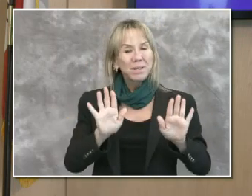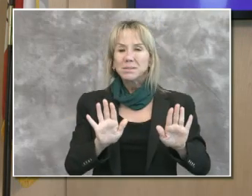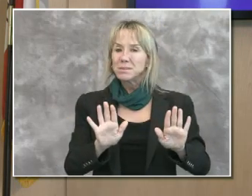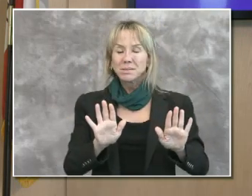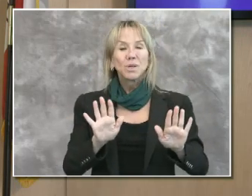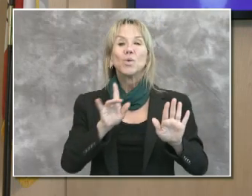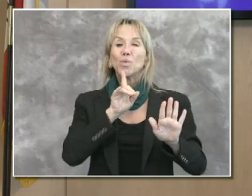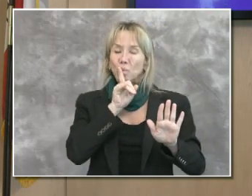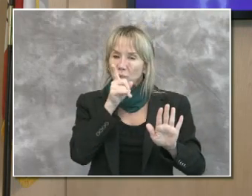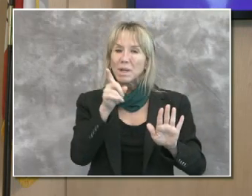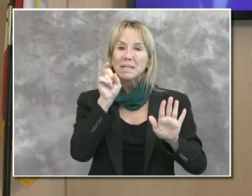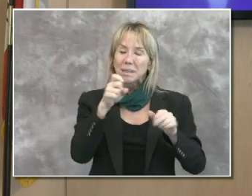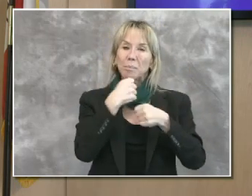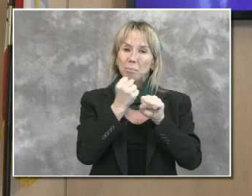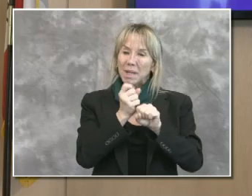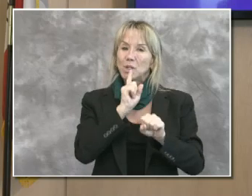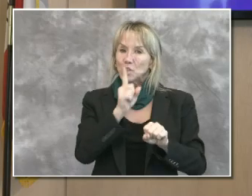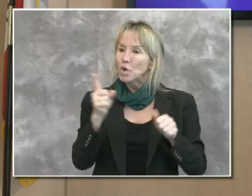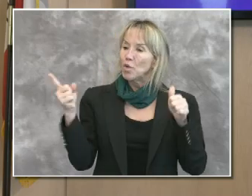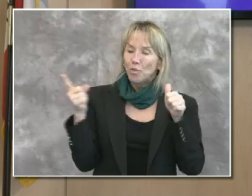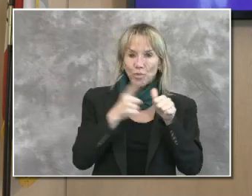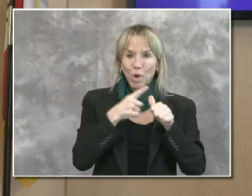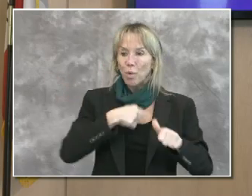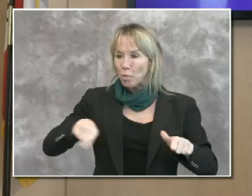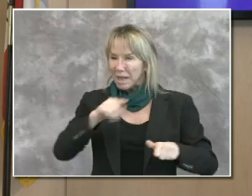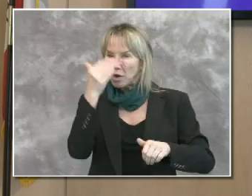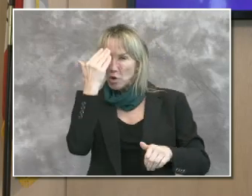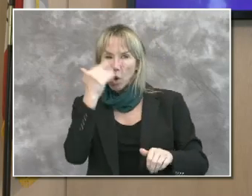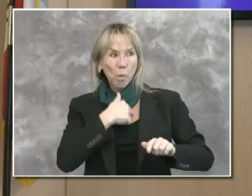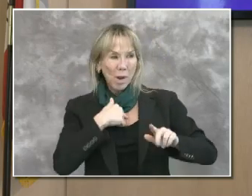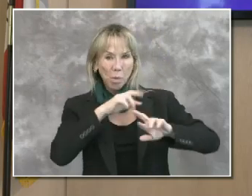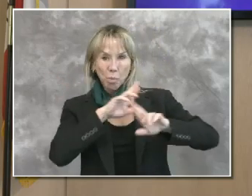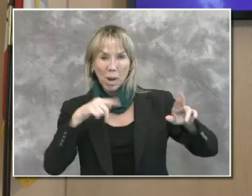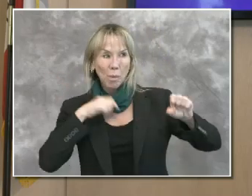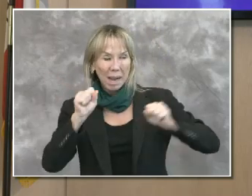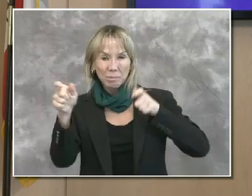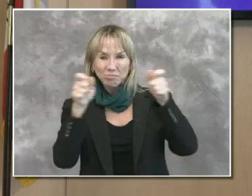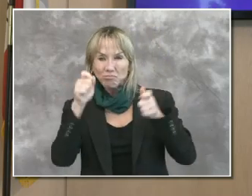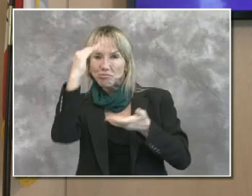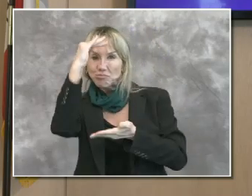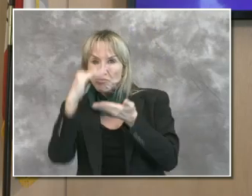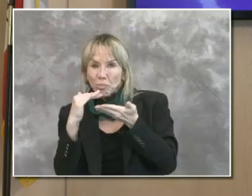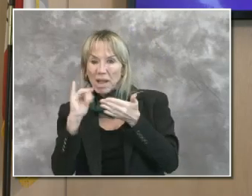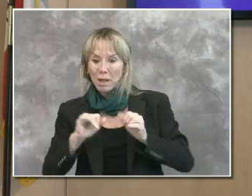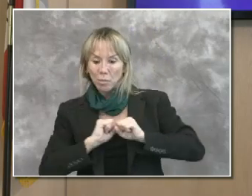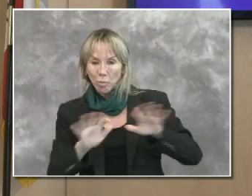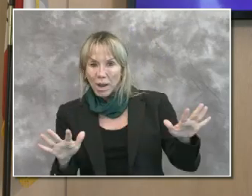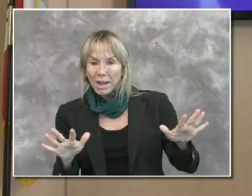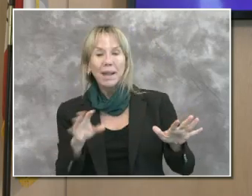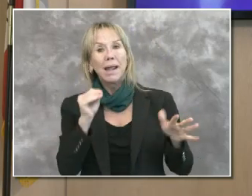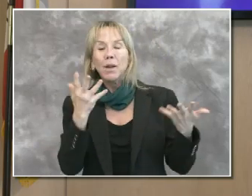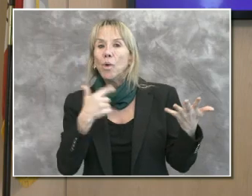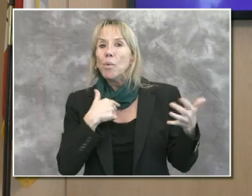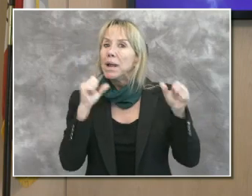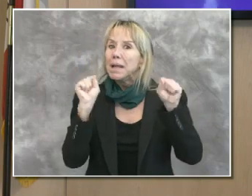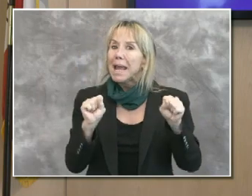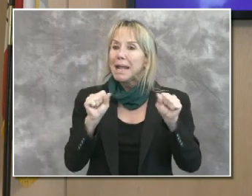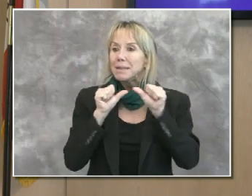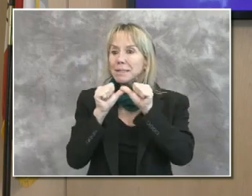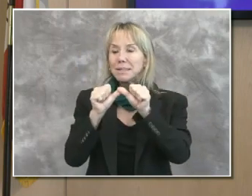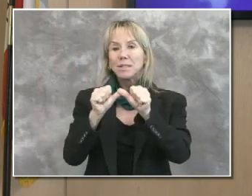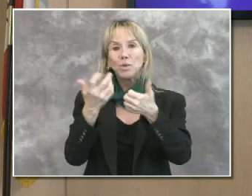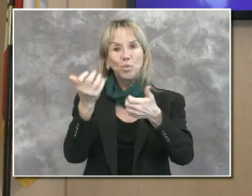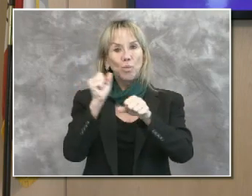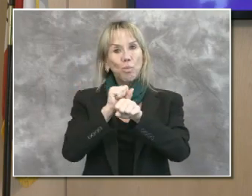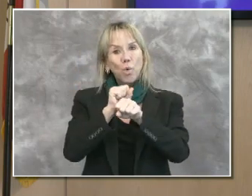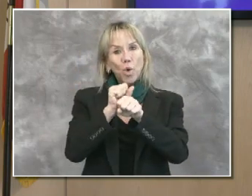we are truly in the best possible position to be able to mitigate the spread, to be able to contain the dangers, to be able to continue to work